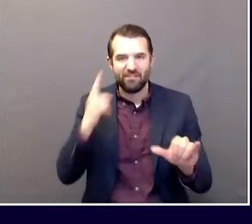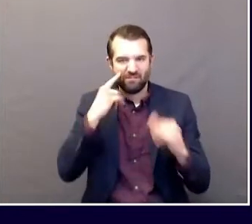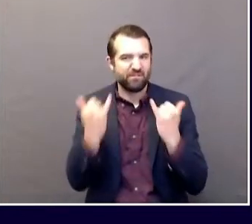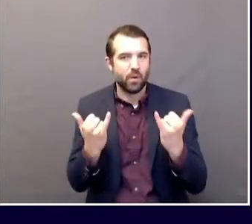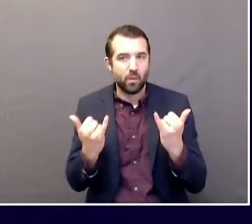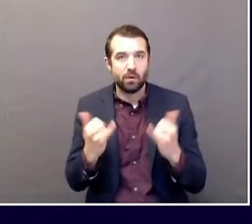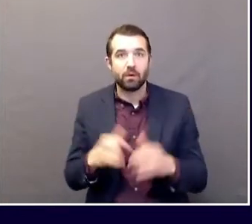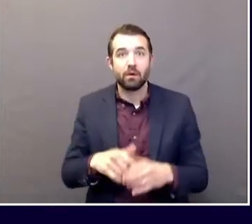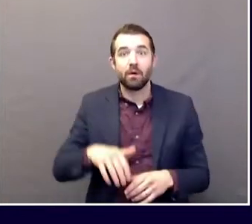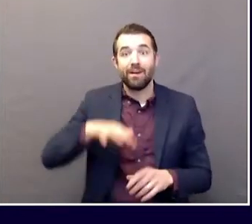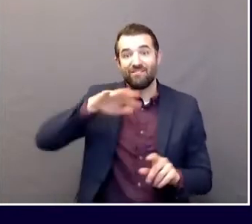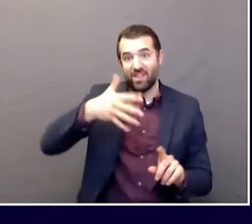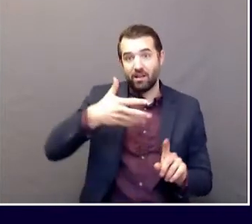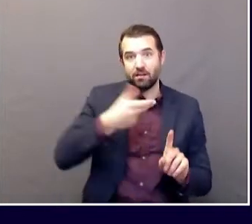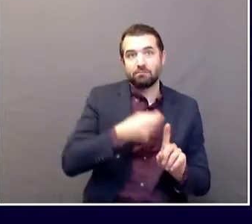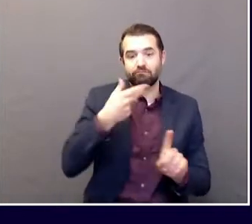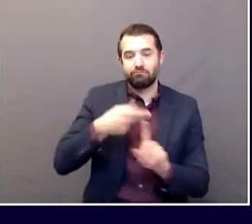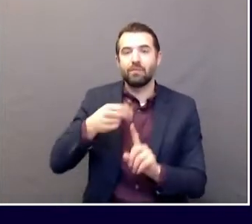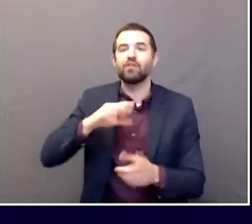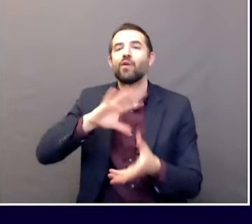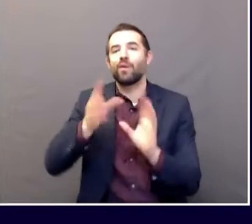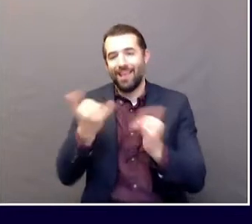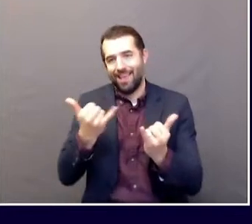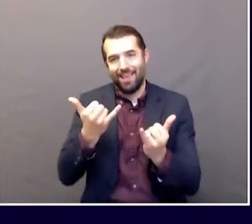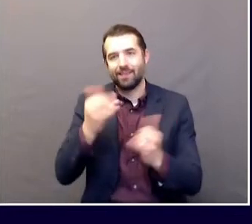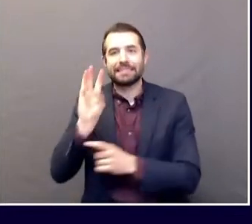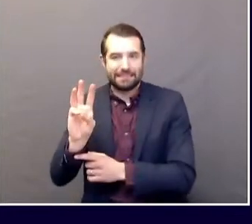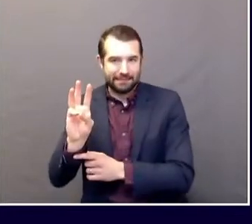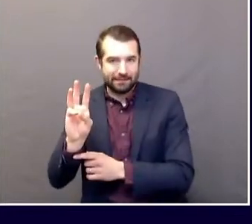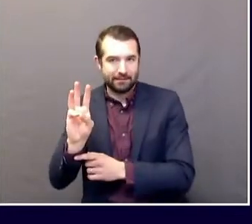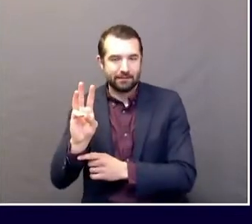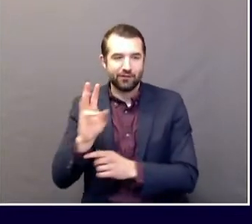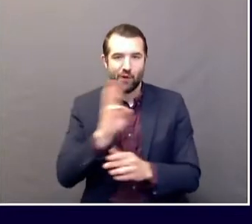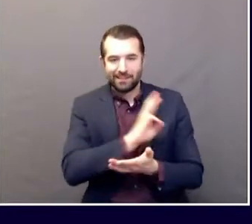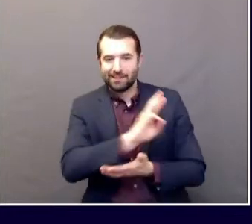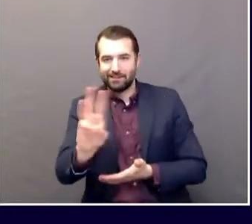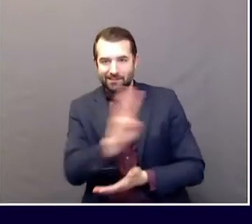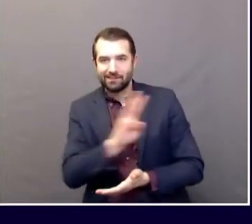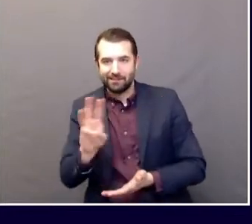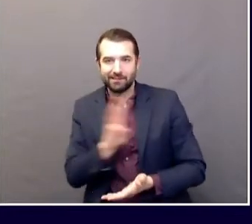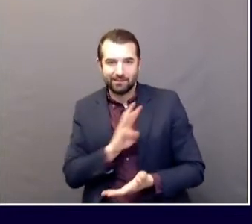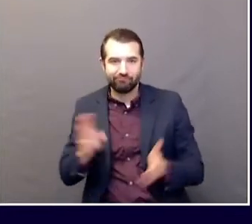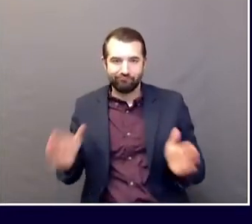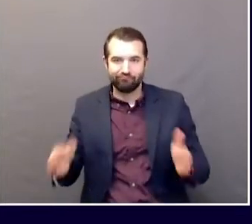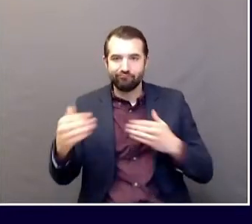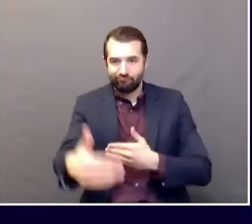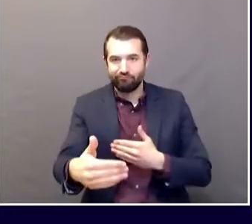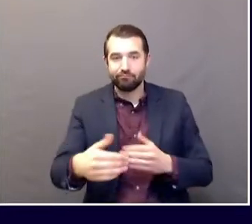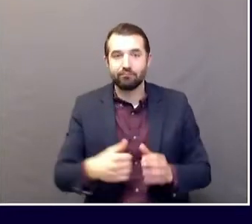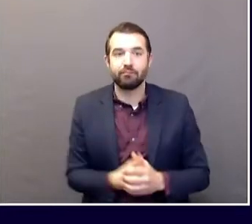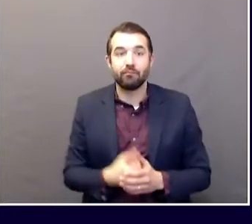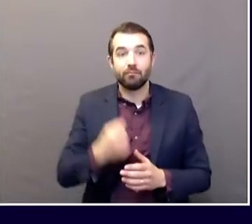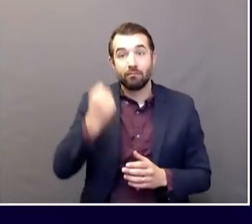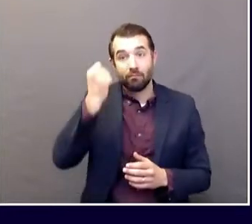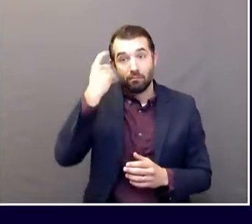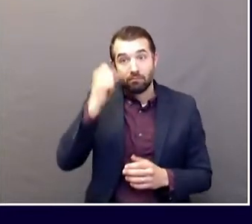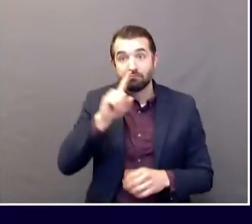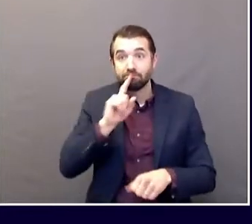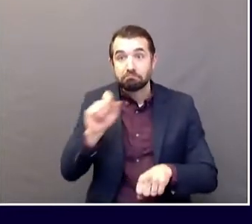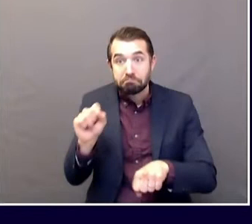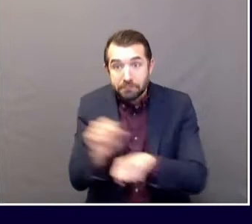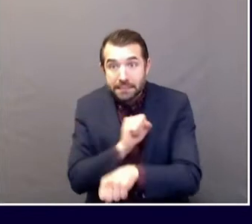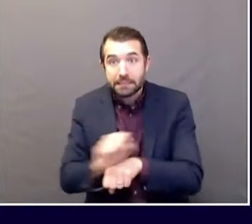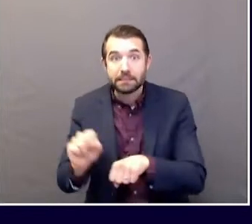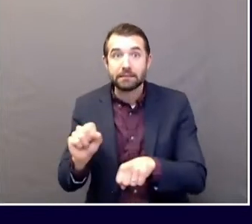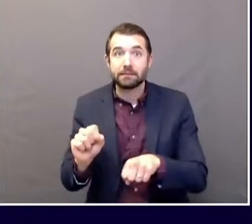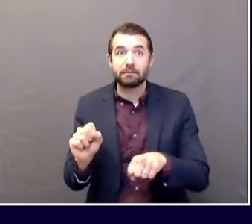think I misspoke a moment ago, because it's not the same number of vials. Maine is, in fact, getting an